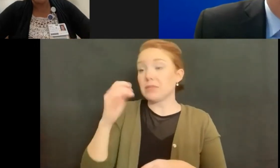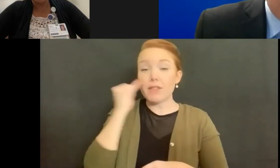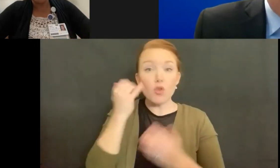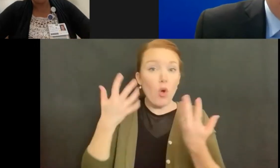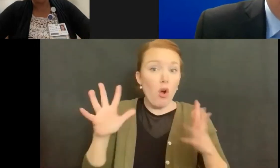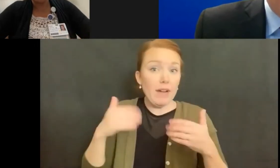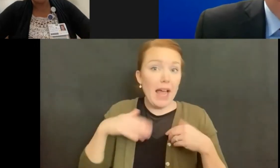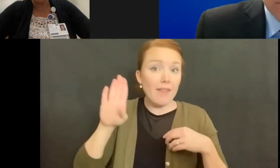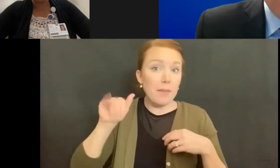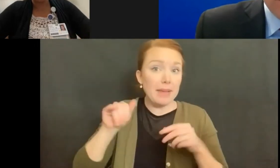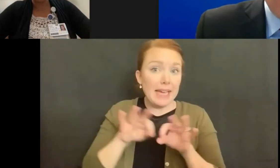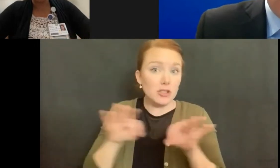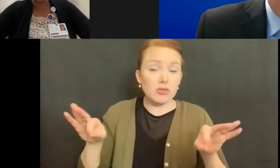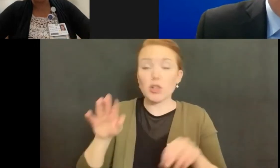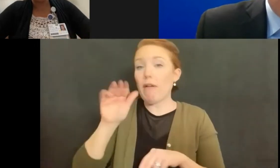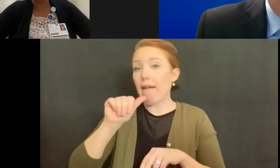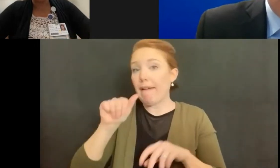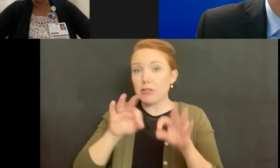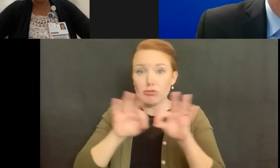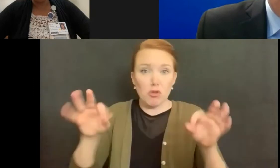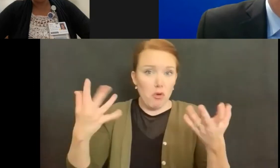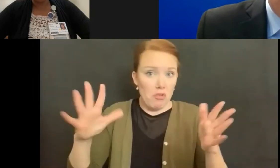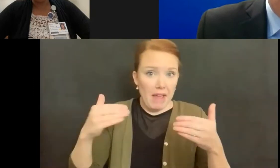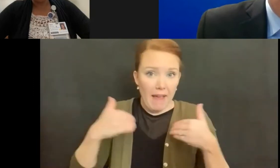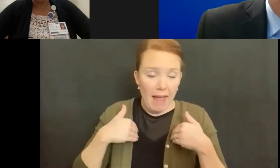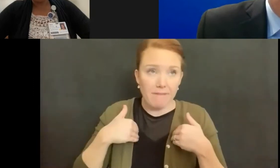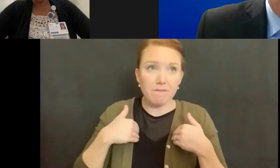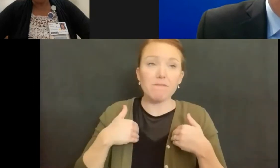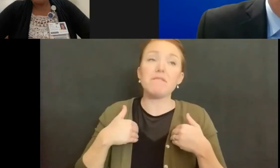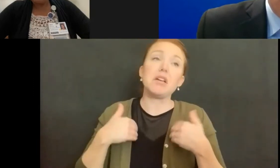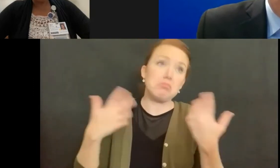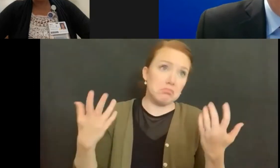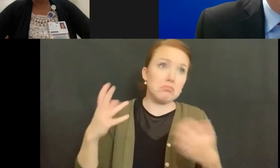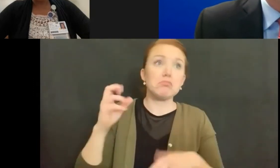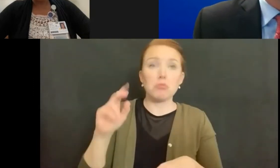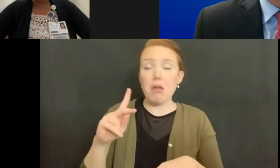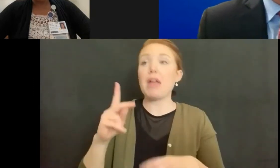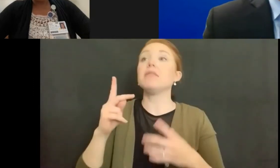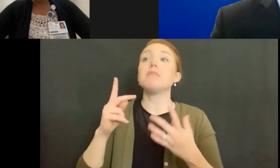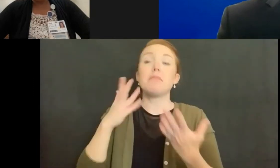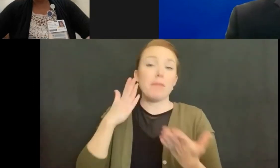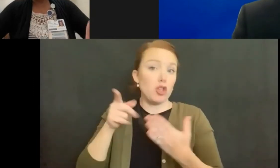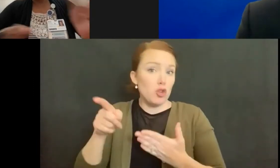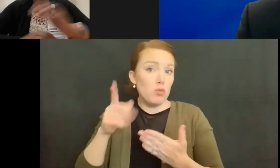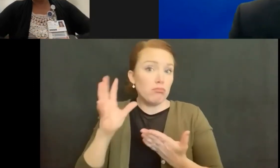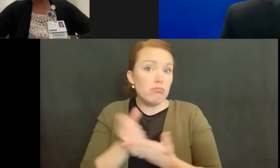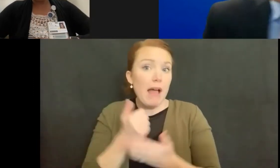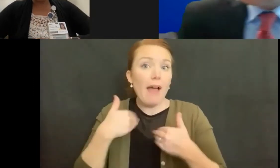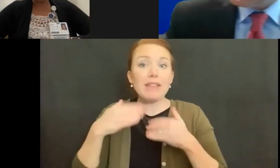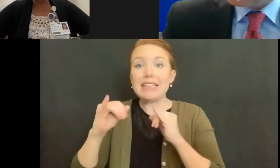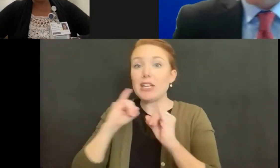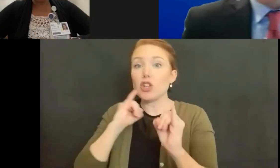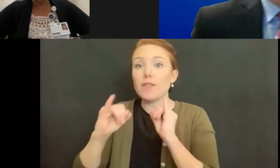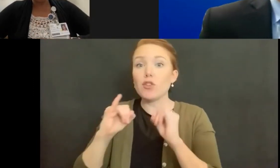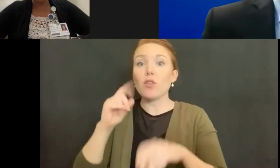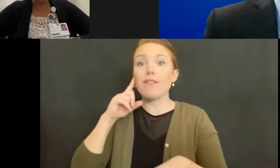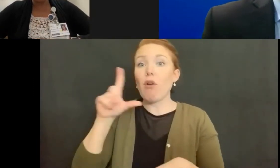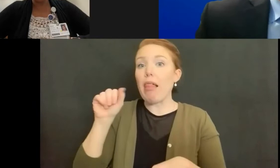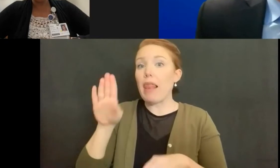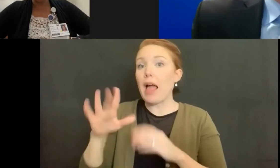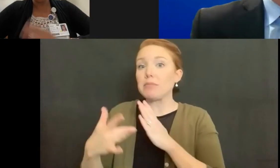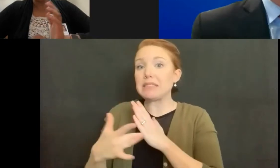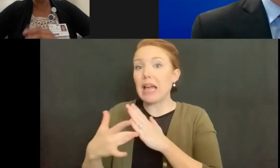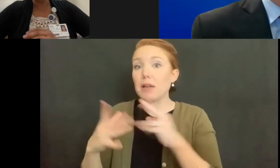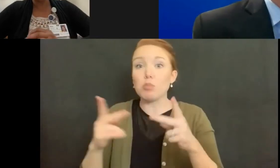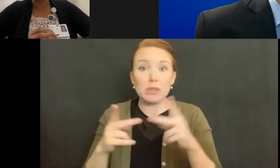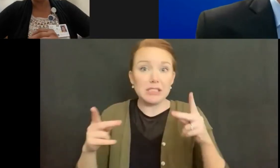or associate degree, and you are getting interviews for the lab tech position. I